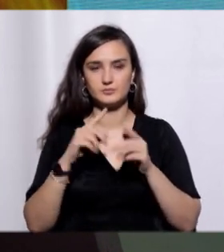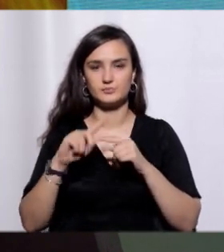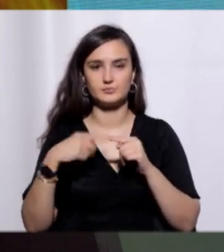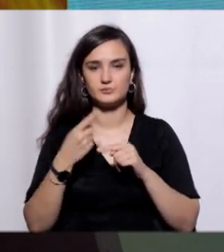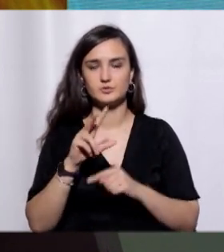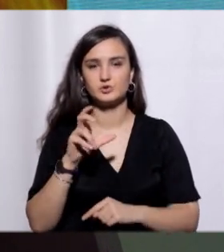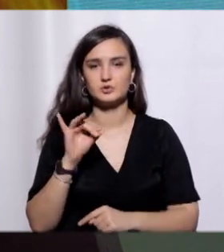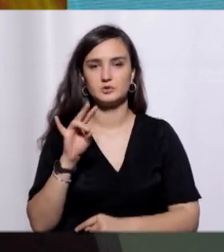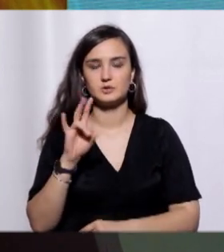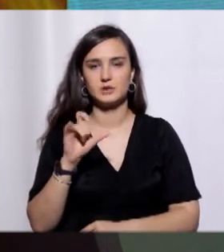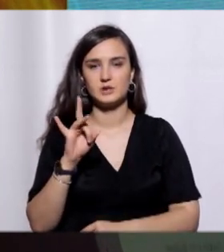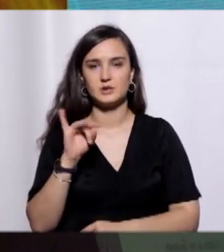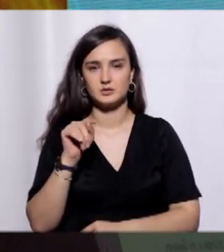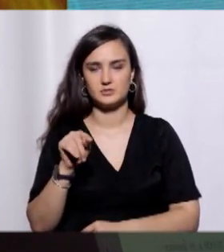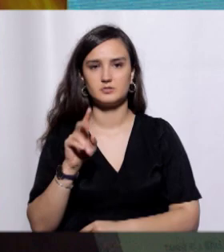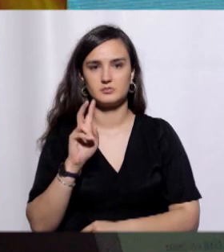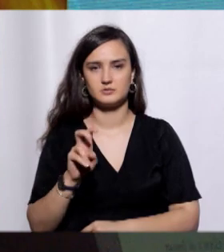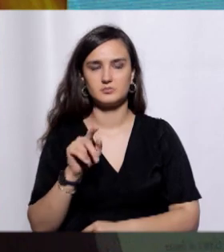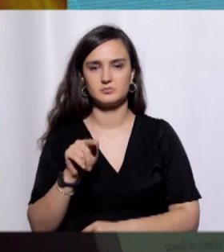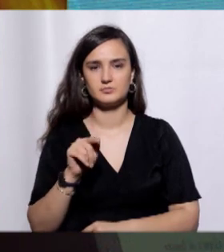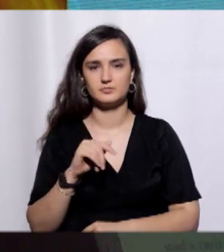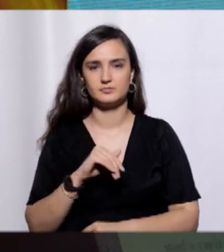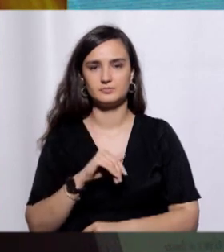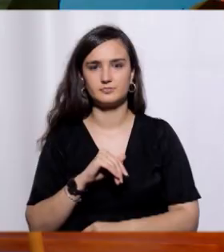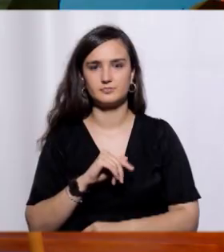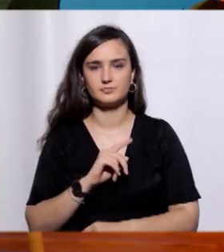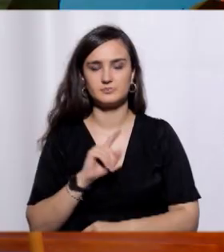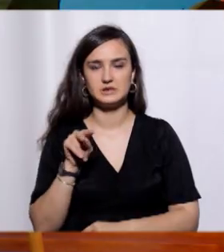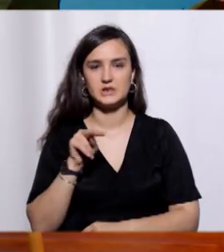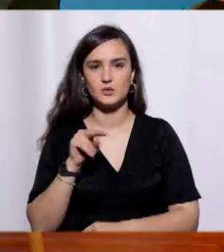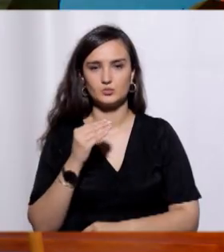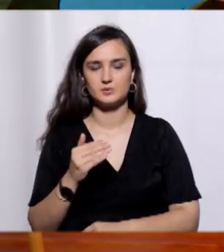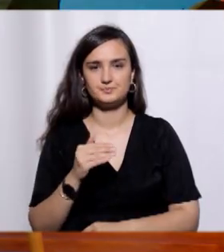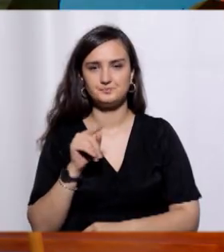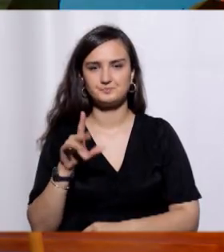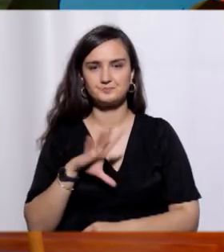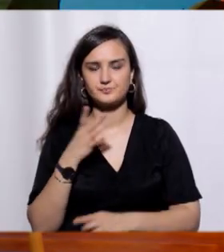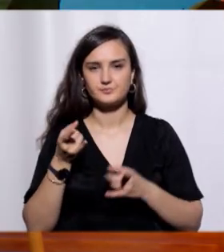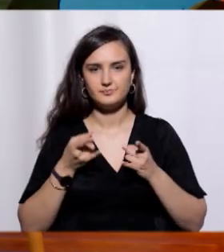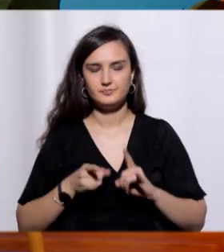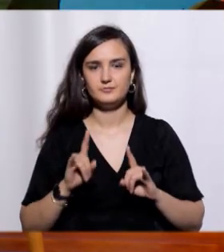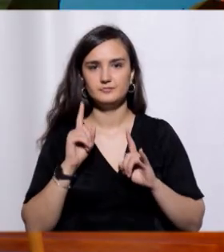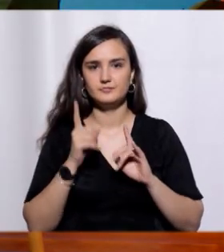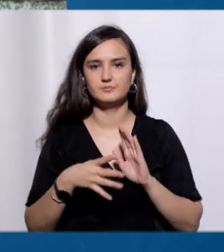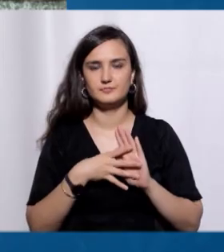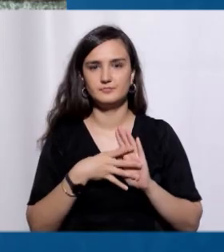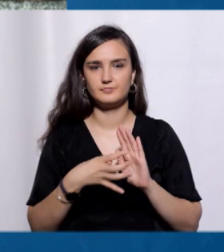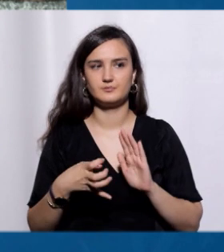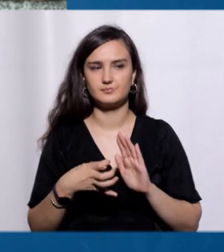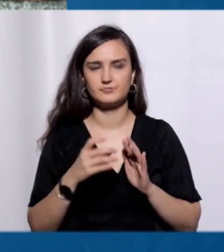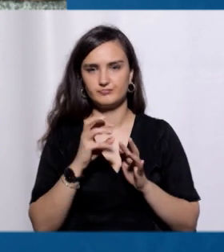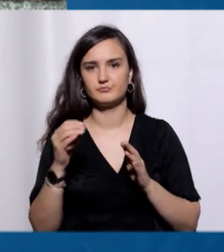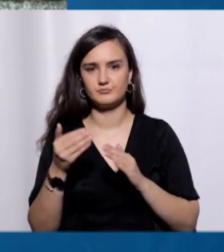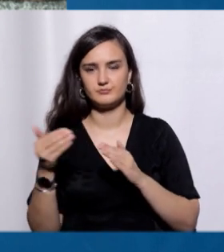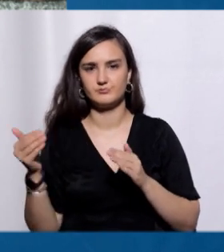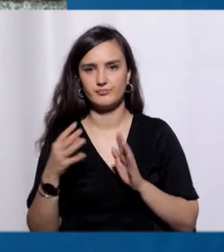Jane Eyre is considered a classic of Western literature. She was born in 1816, so early part of